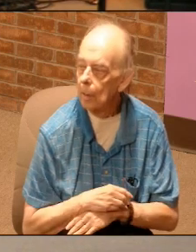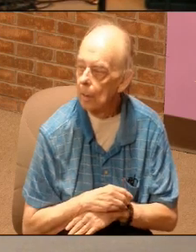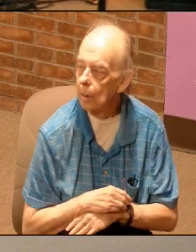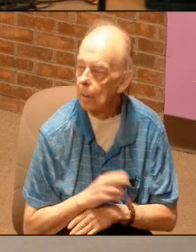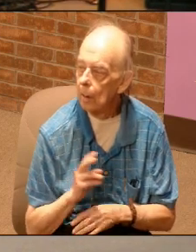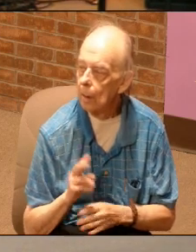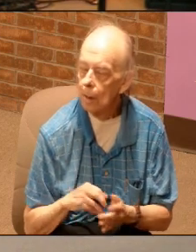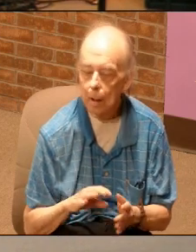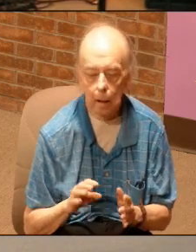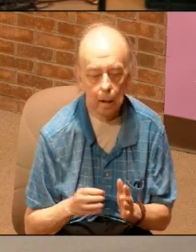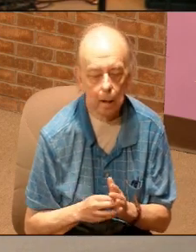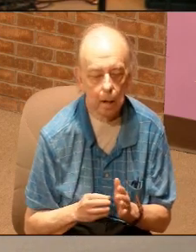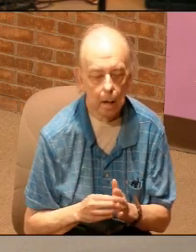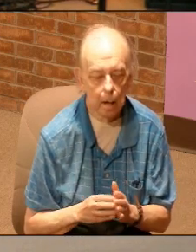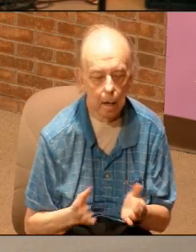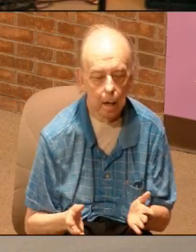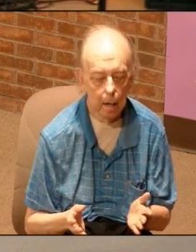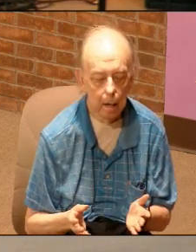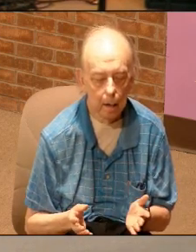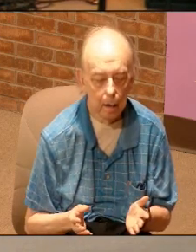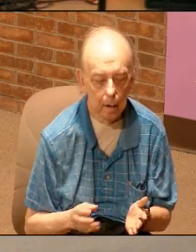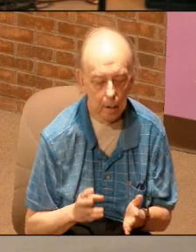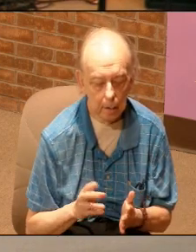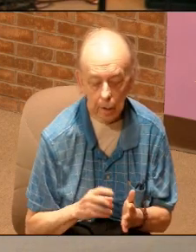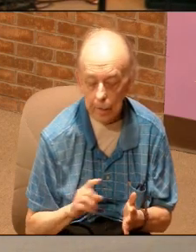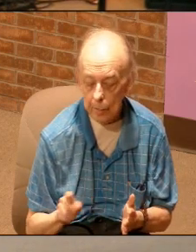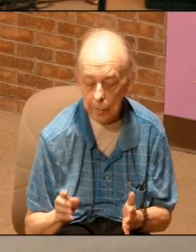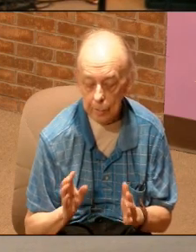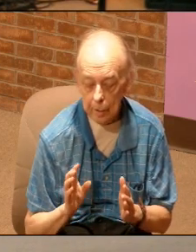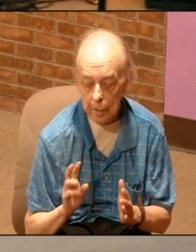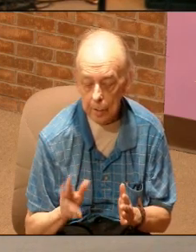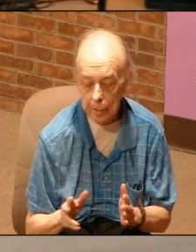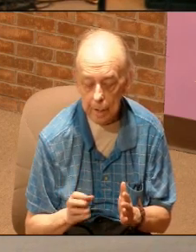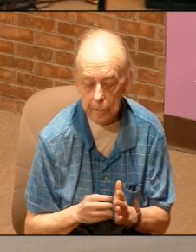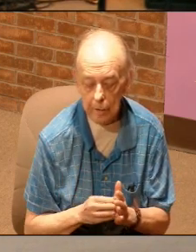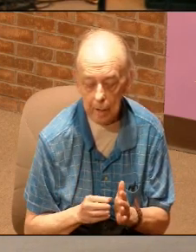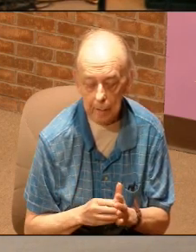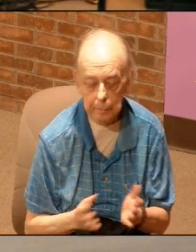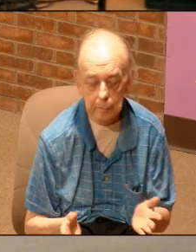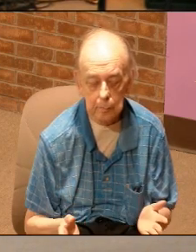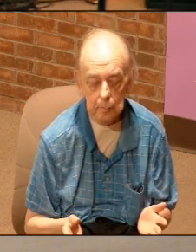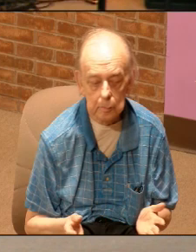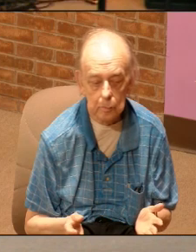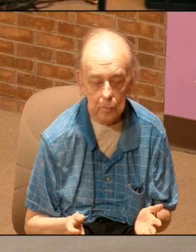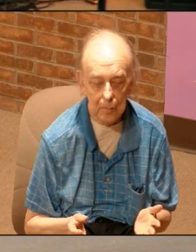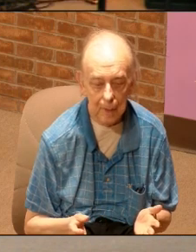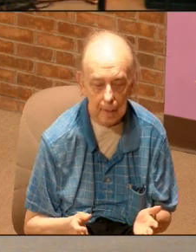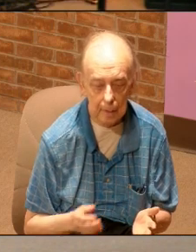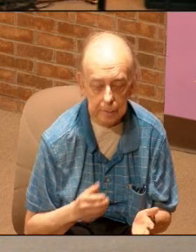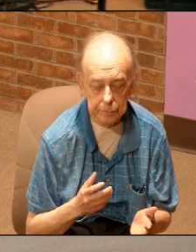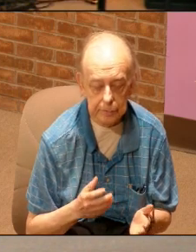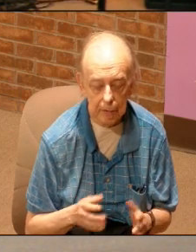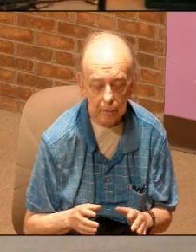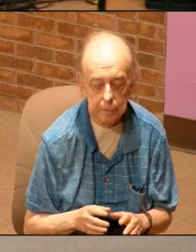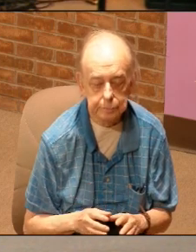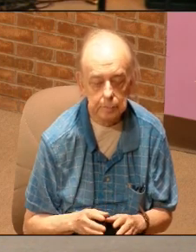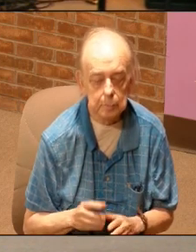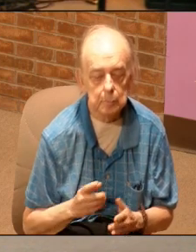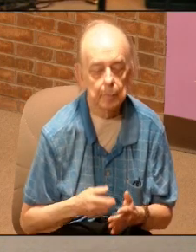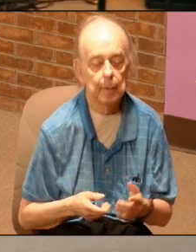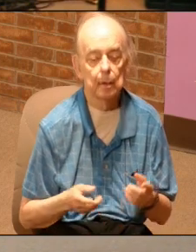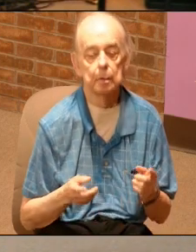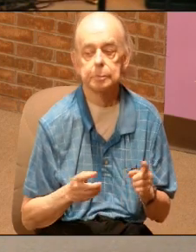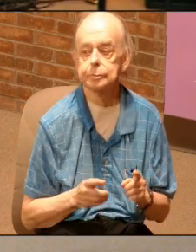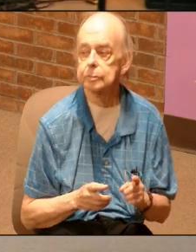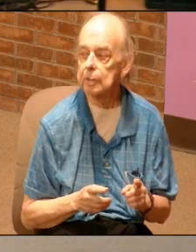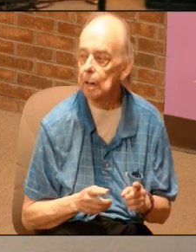3 chapters, and here they were, and I read those 3 chapters. And so it does. And so what